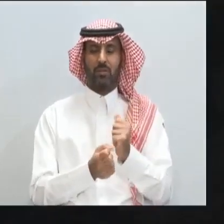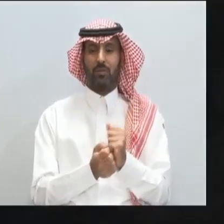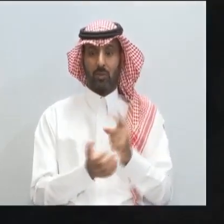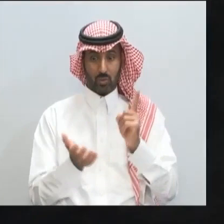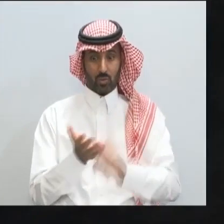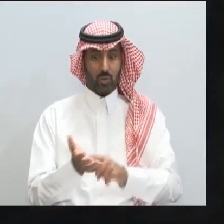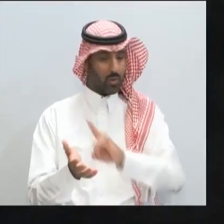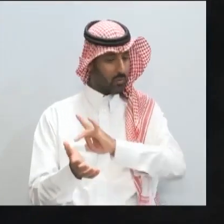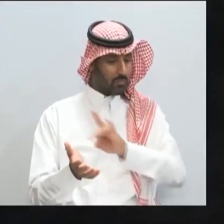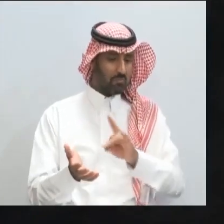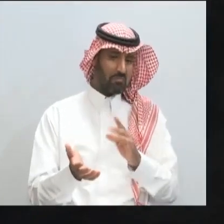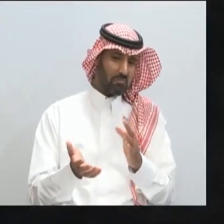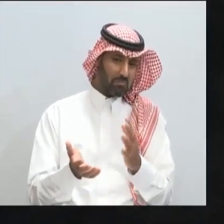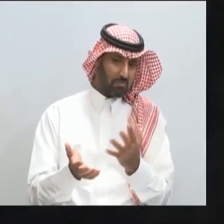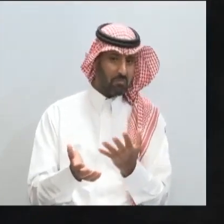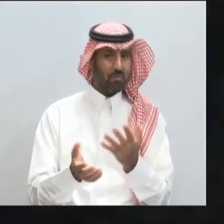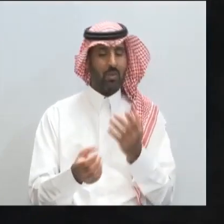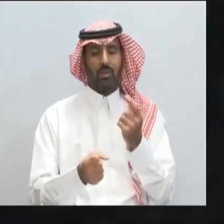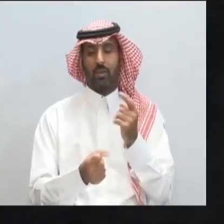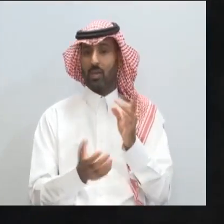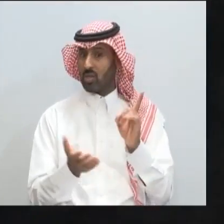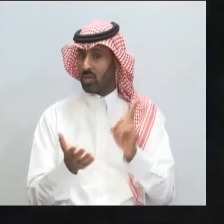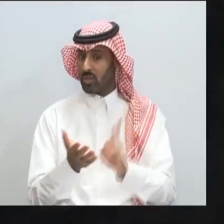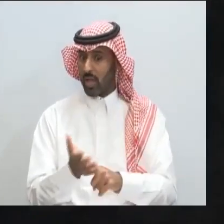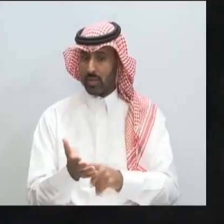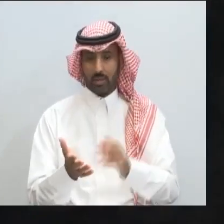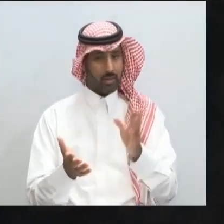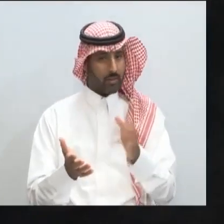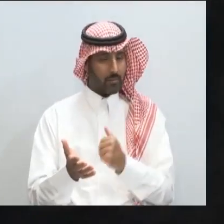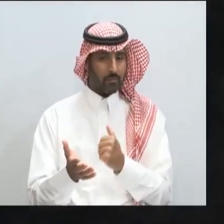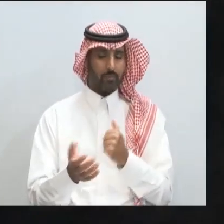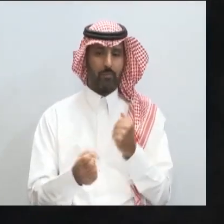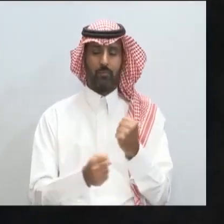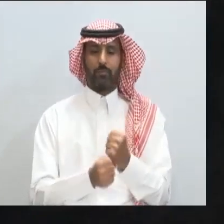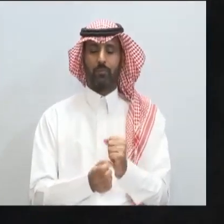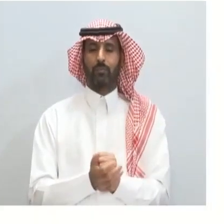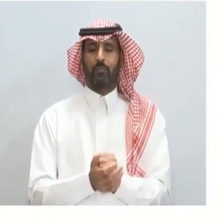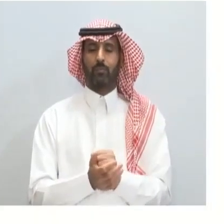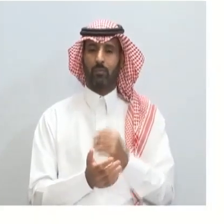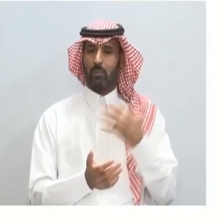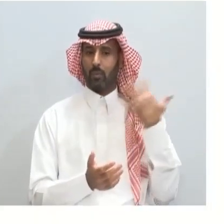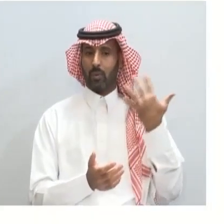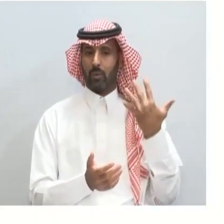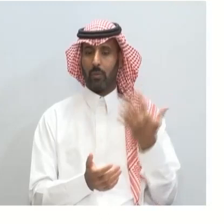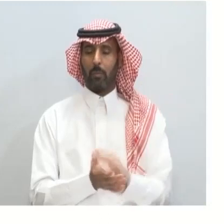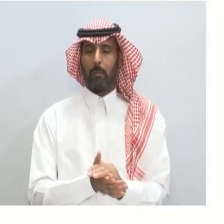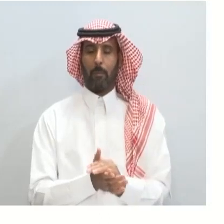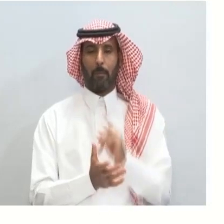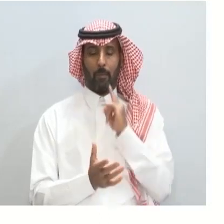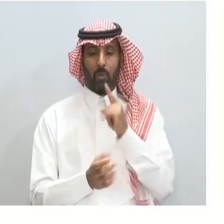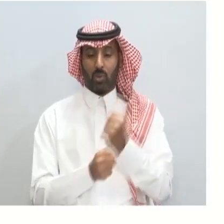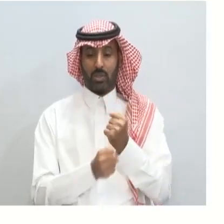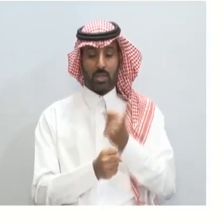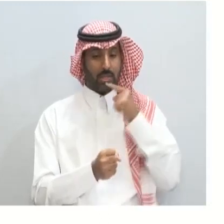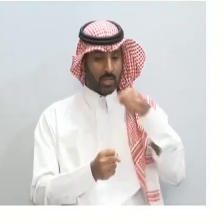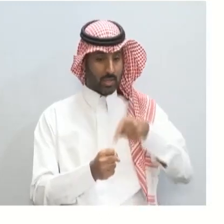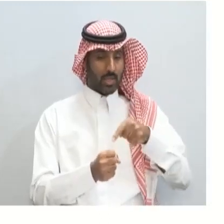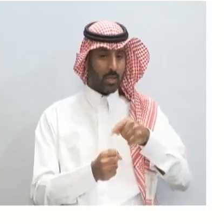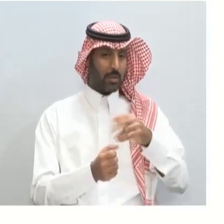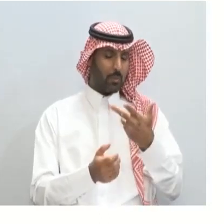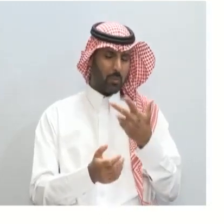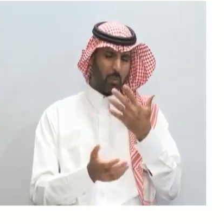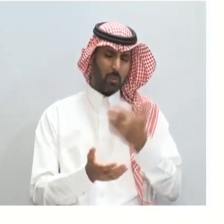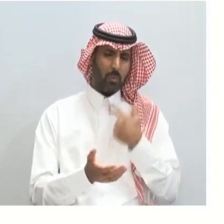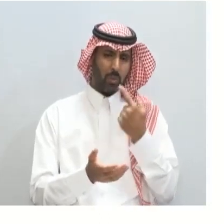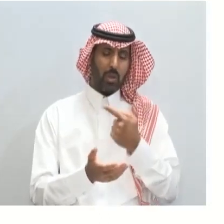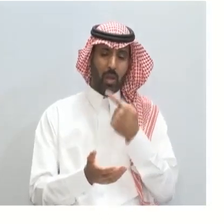Yes, very good. It means that something is not real or something that is imaginary. We use the present hypothetical conditionals